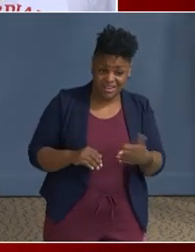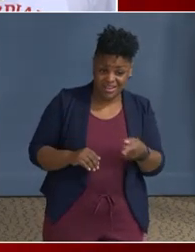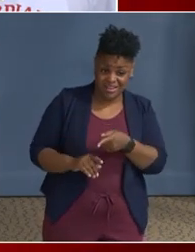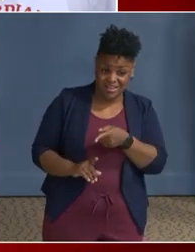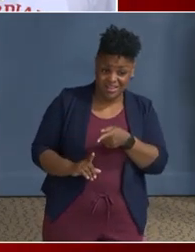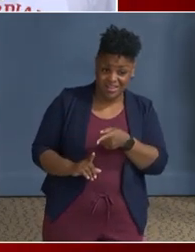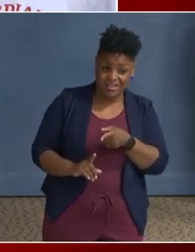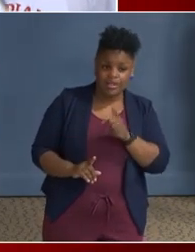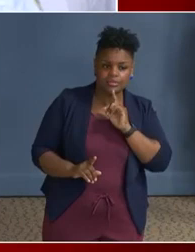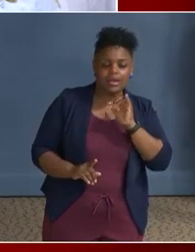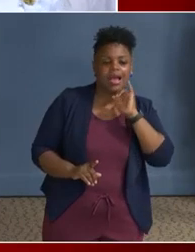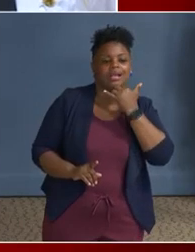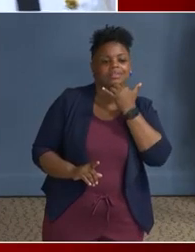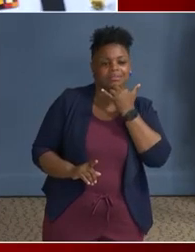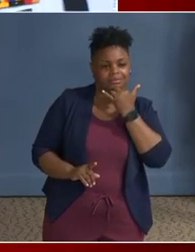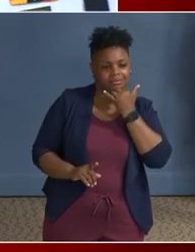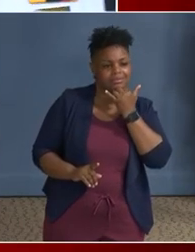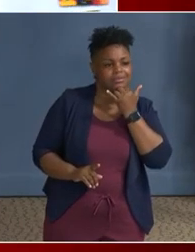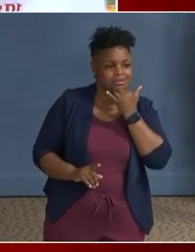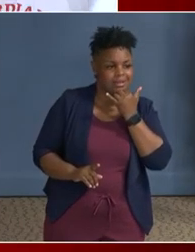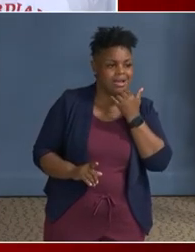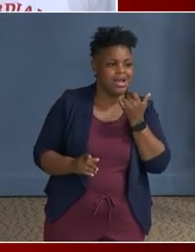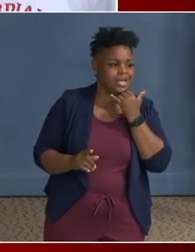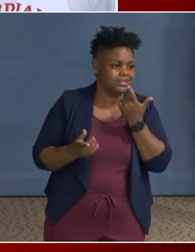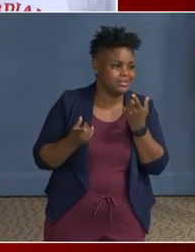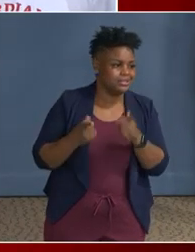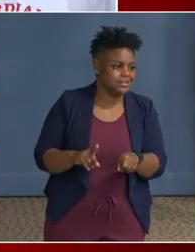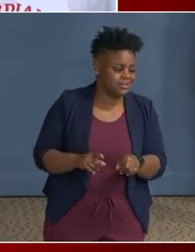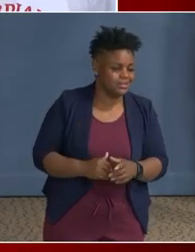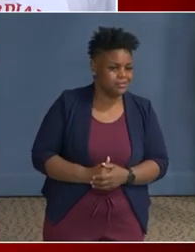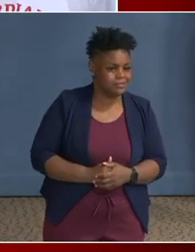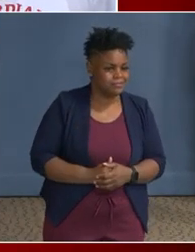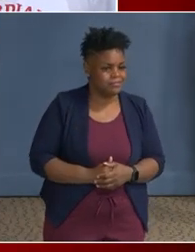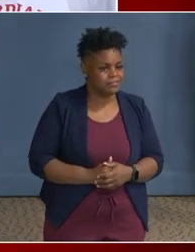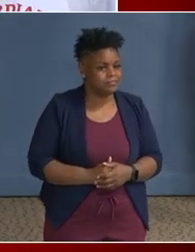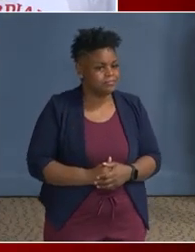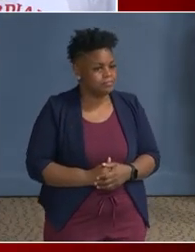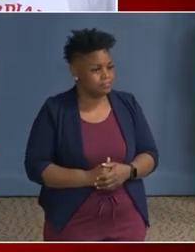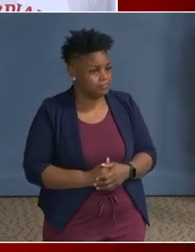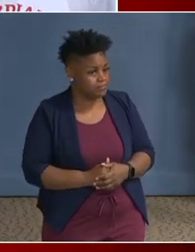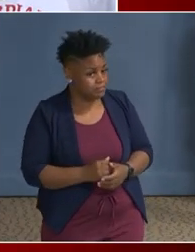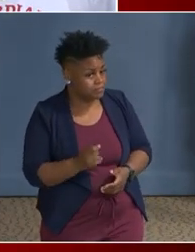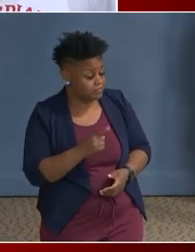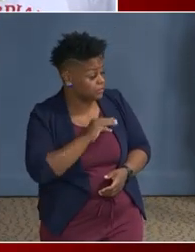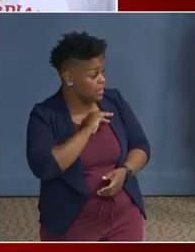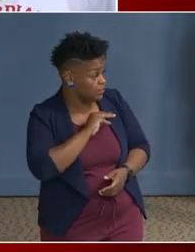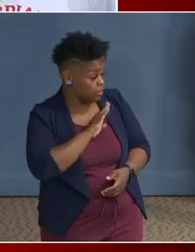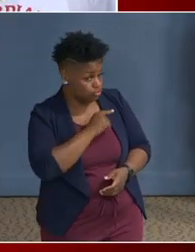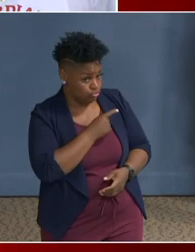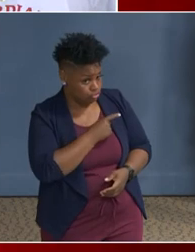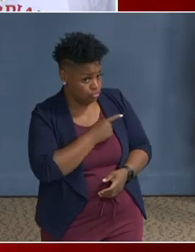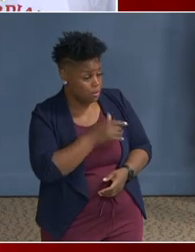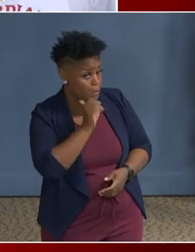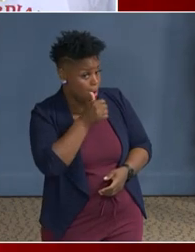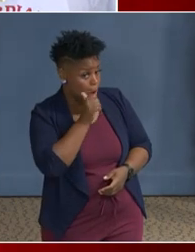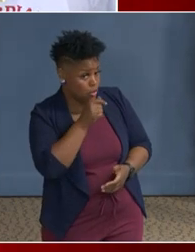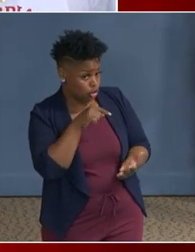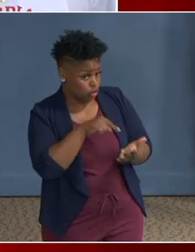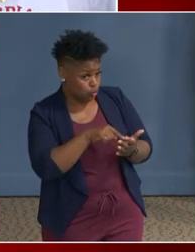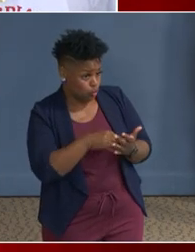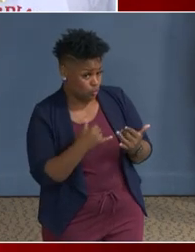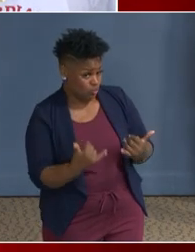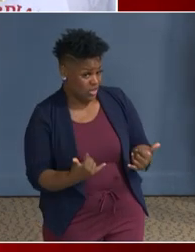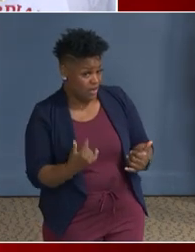Bennett? Mayor Bowser, tomorrow is the deadline for taking action on the emergency police reform legislation passed by the council.